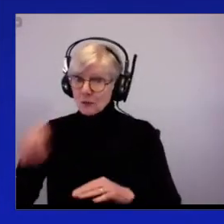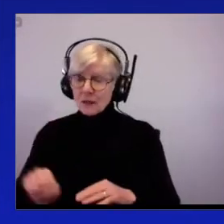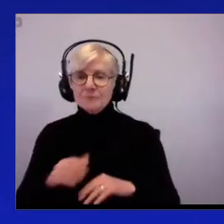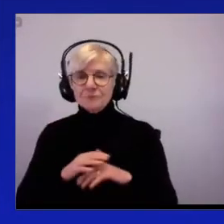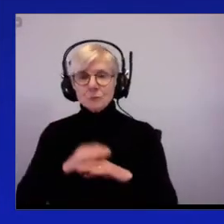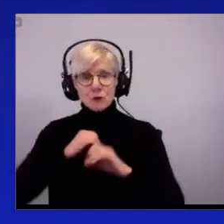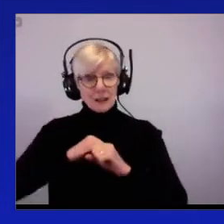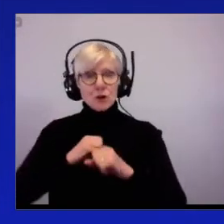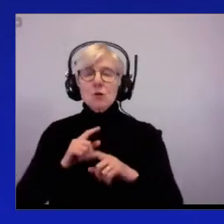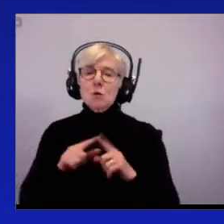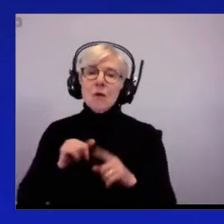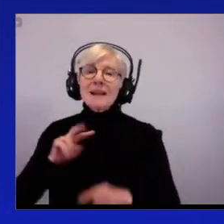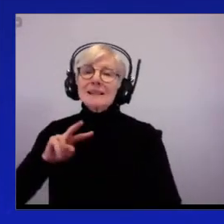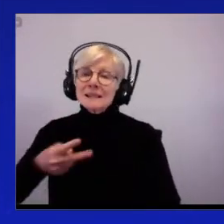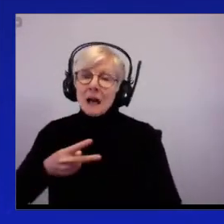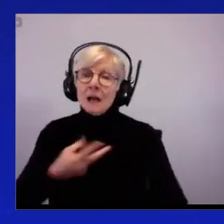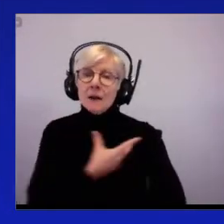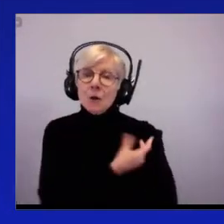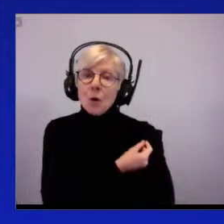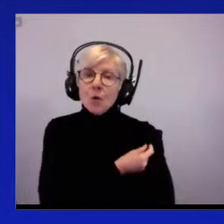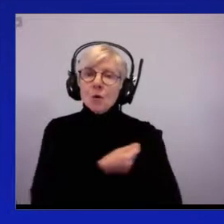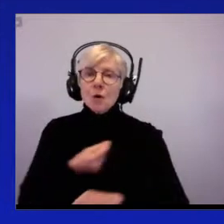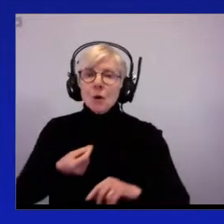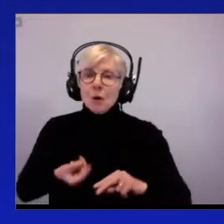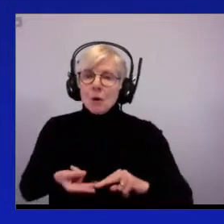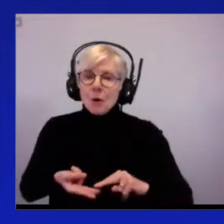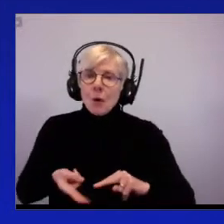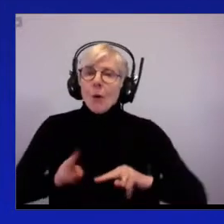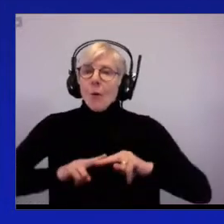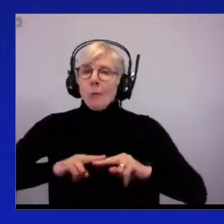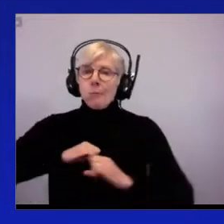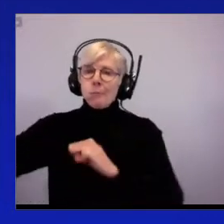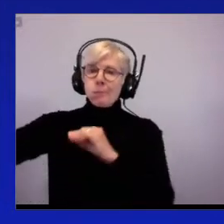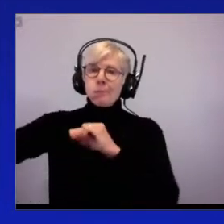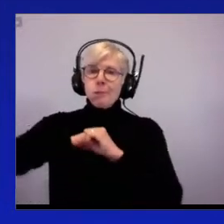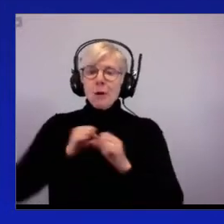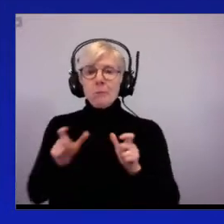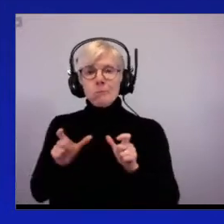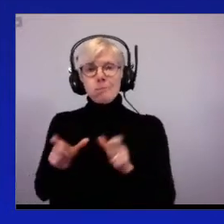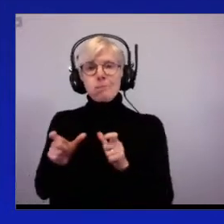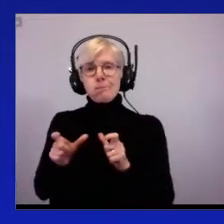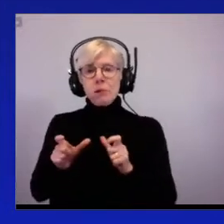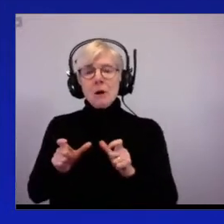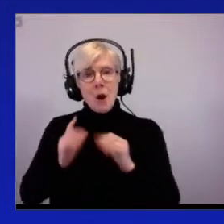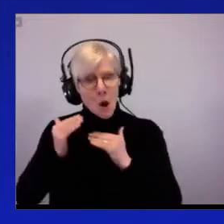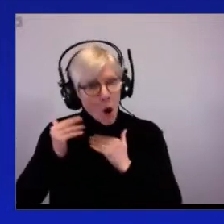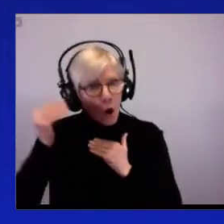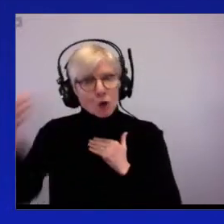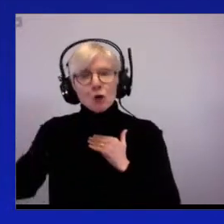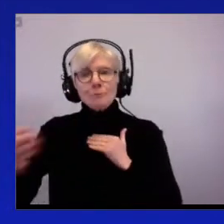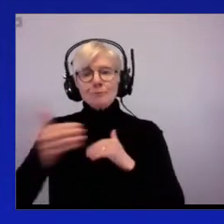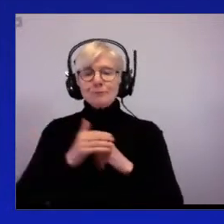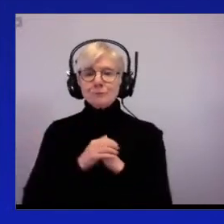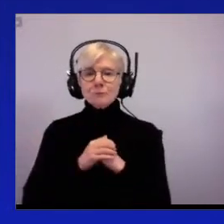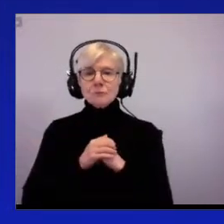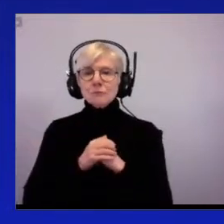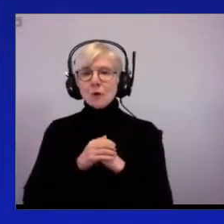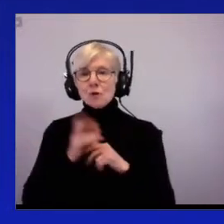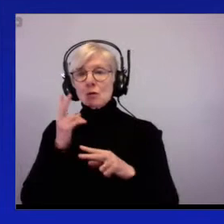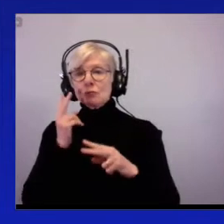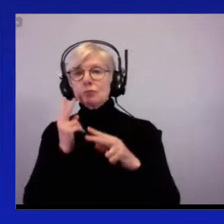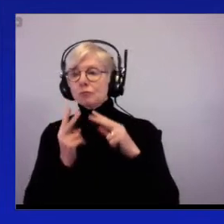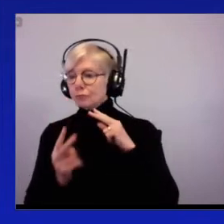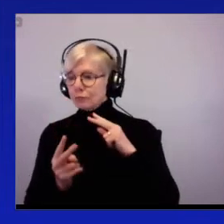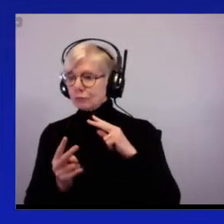used to boost longer term immunity, so that we look out and the final endpoint of